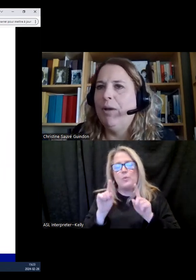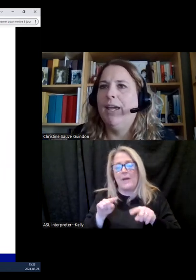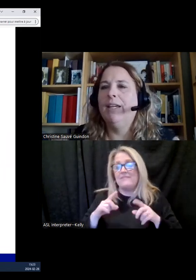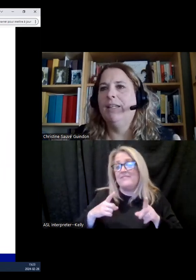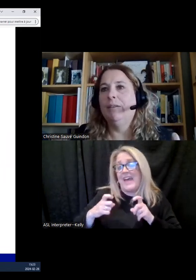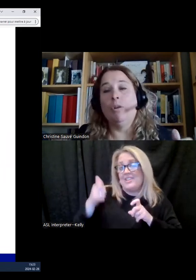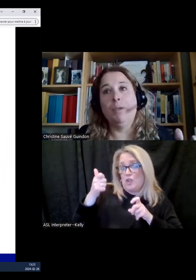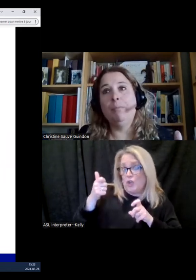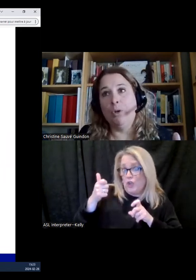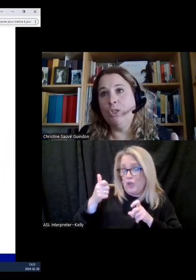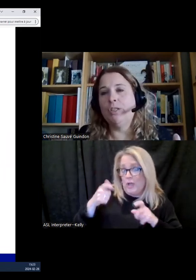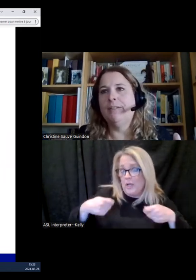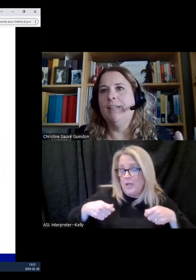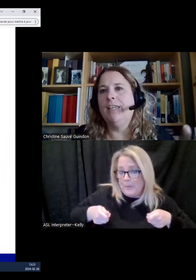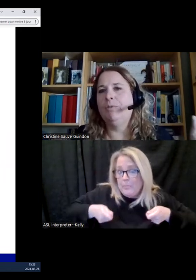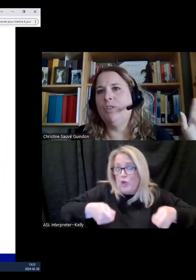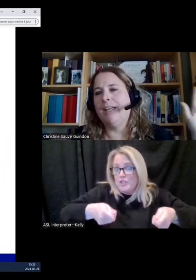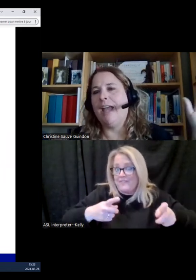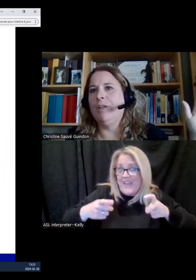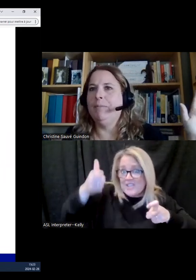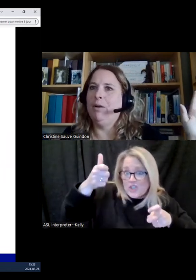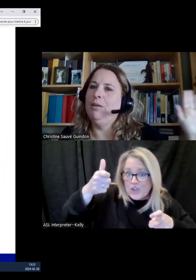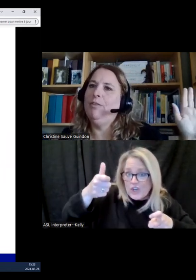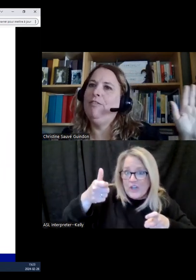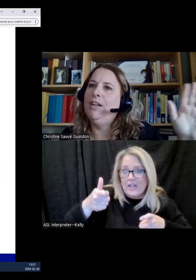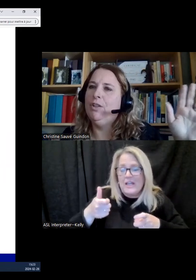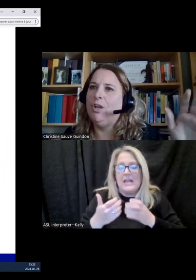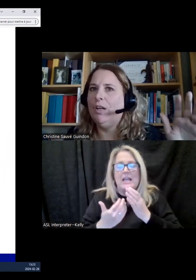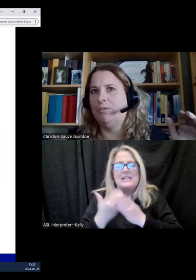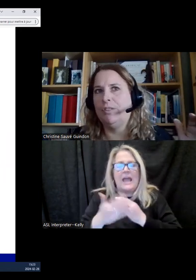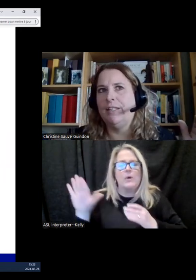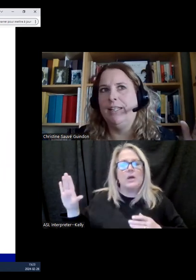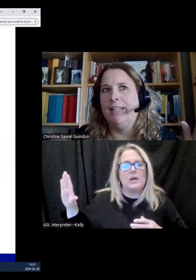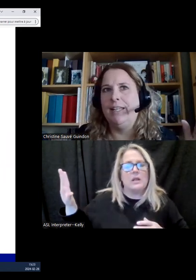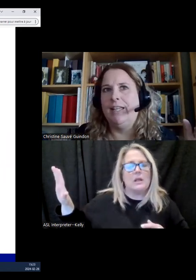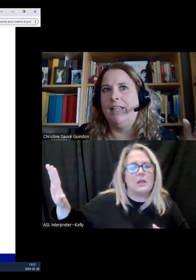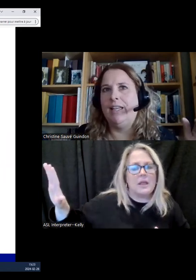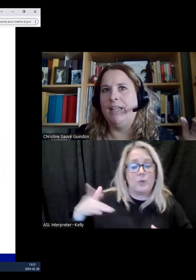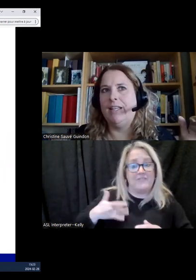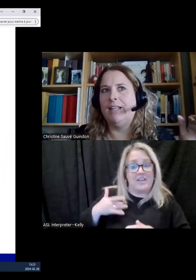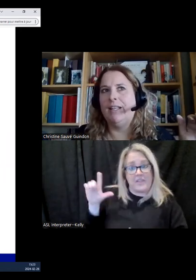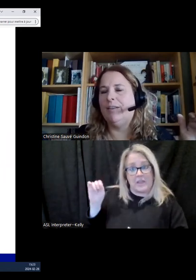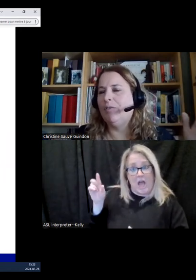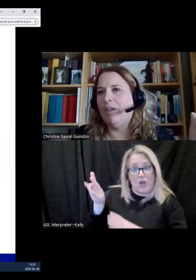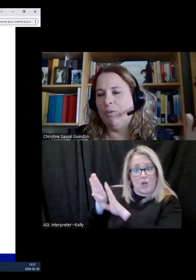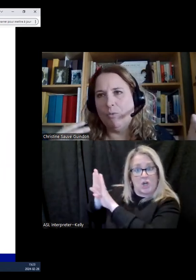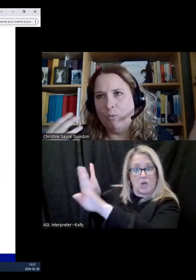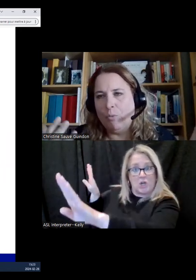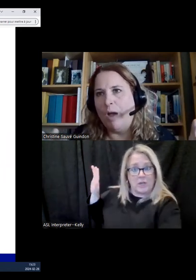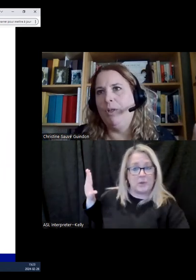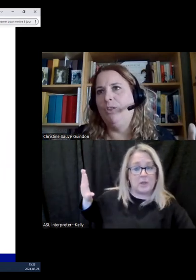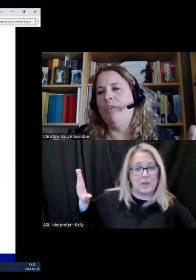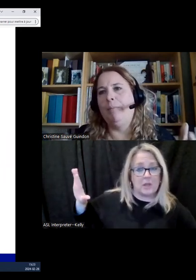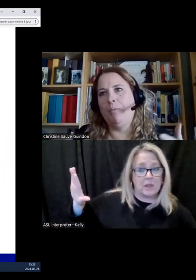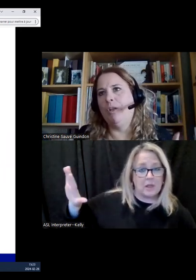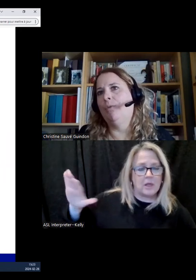the hallway or being pushed, his hand would come out and would feel the lockers. And